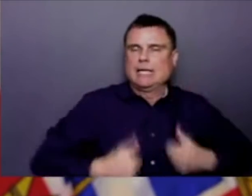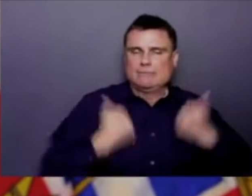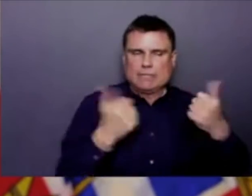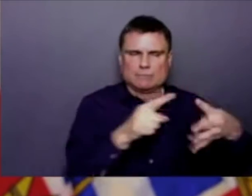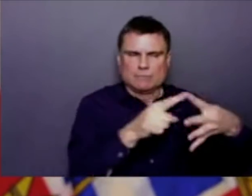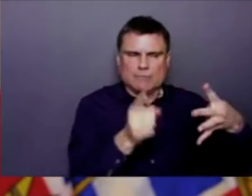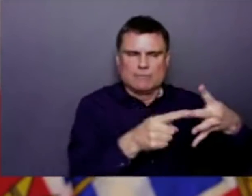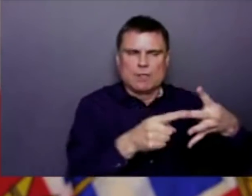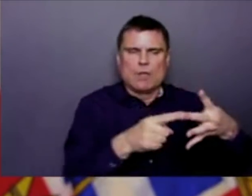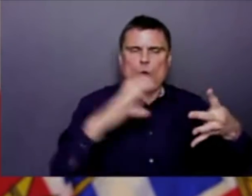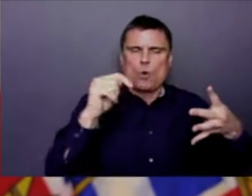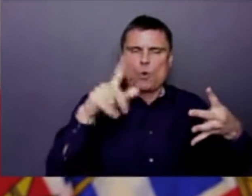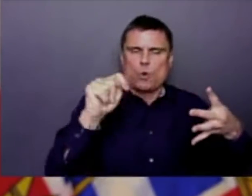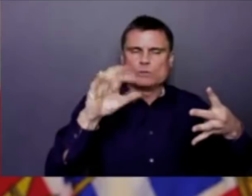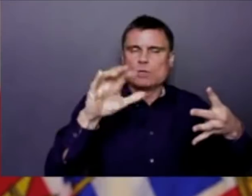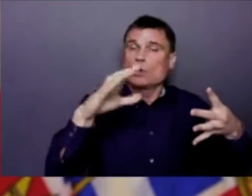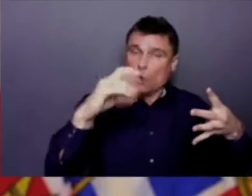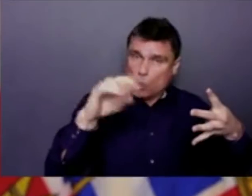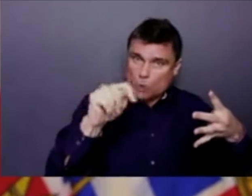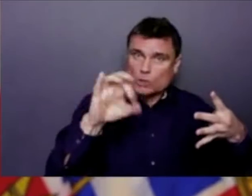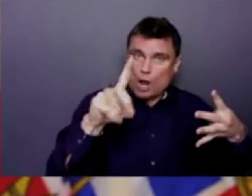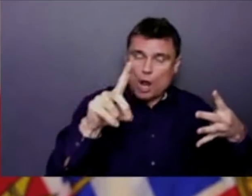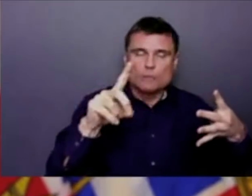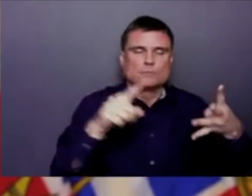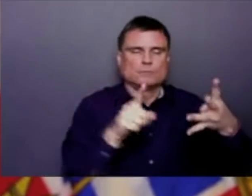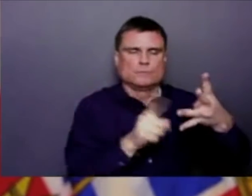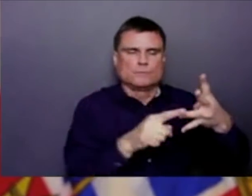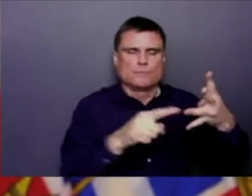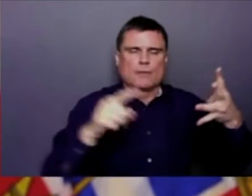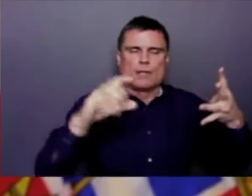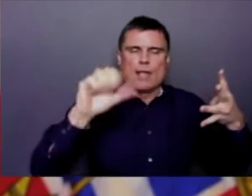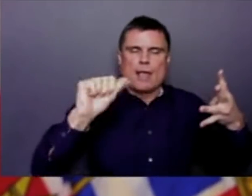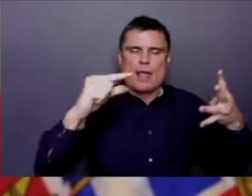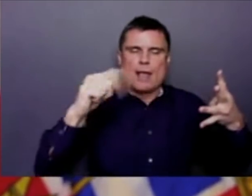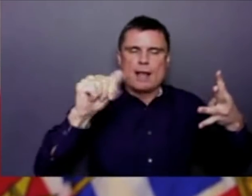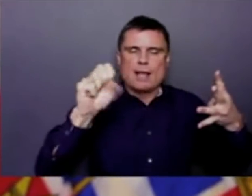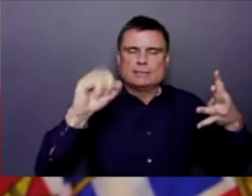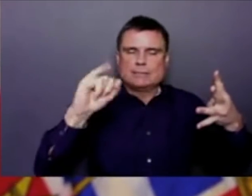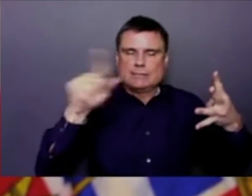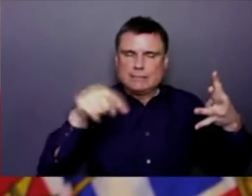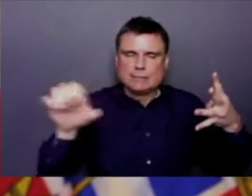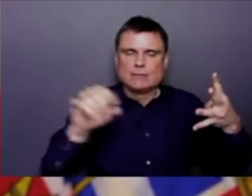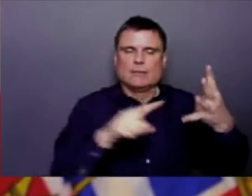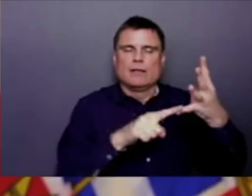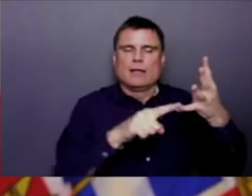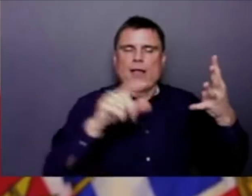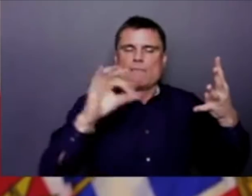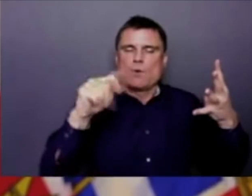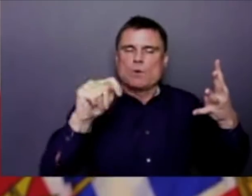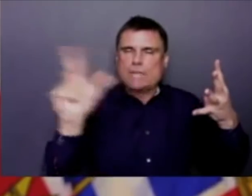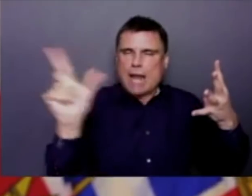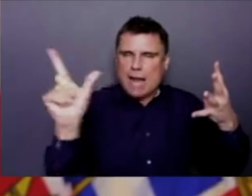56 active outbreaks in long-term care and assisted living, and 8 in acute care.